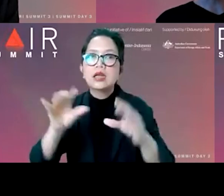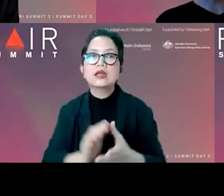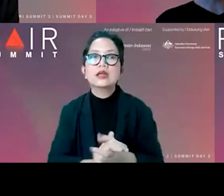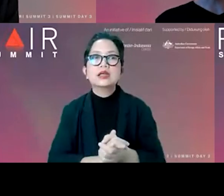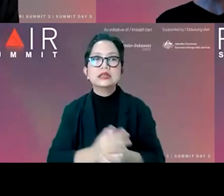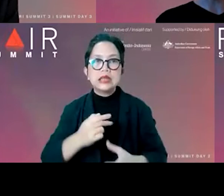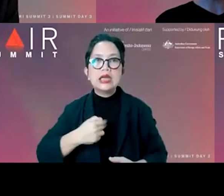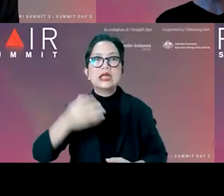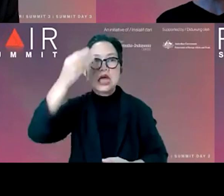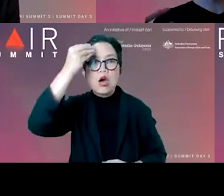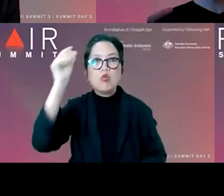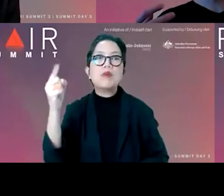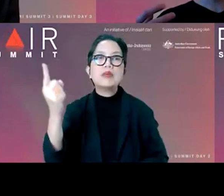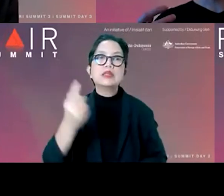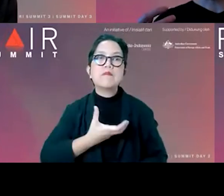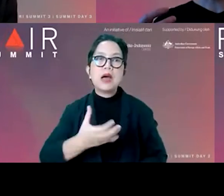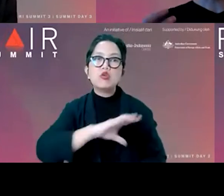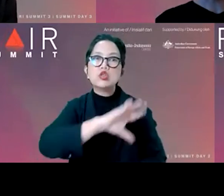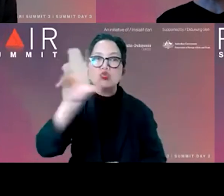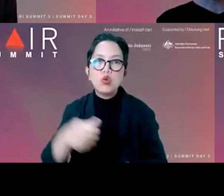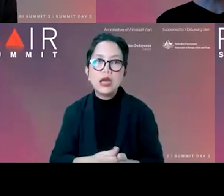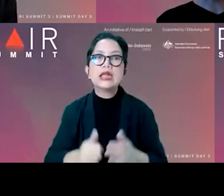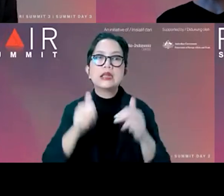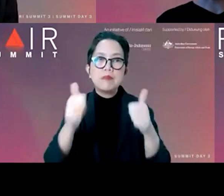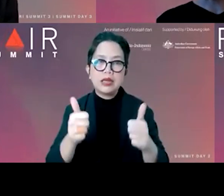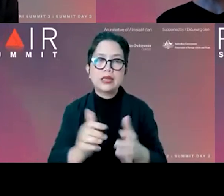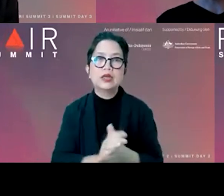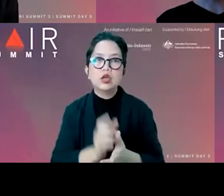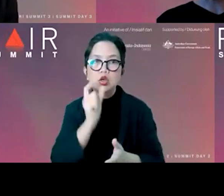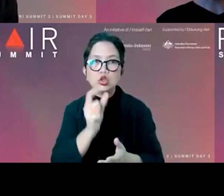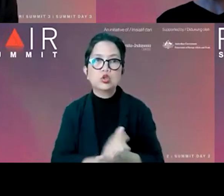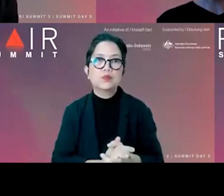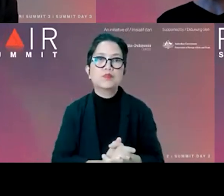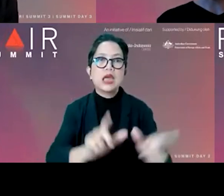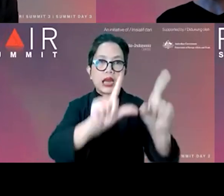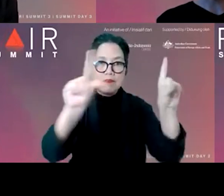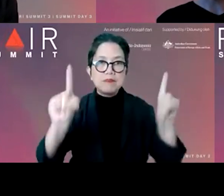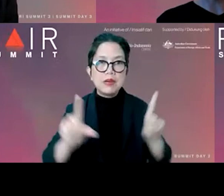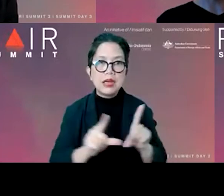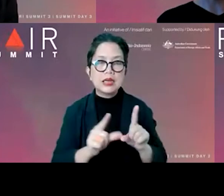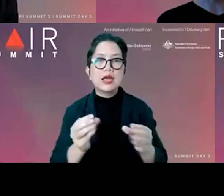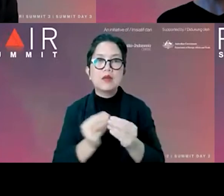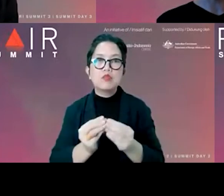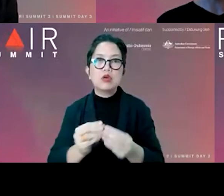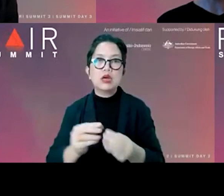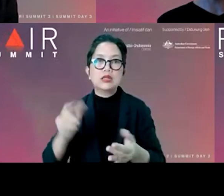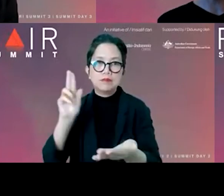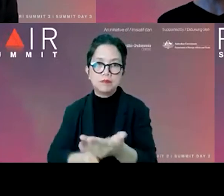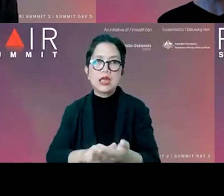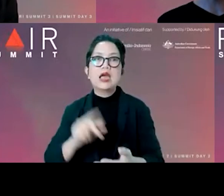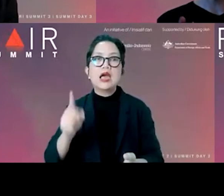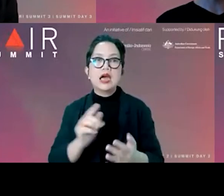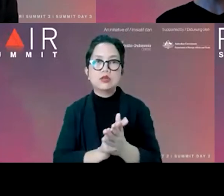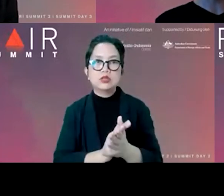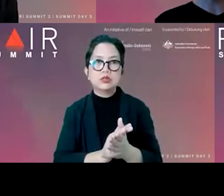makes these important decisions to have a justification and be able to show everyone that, okay, this is the data we